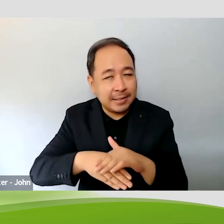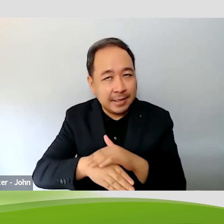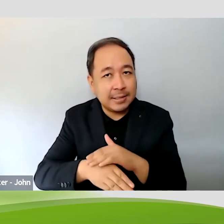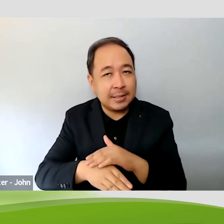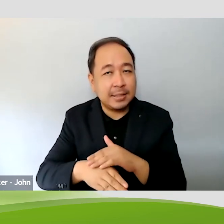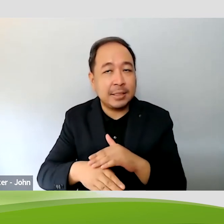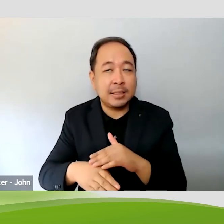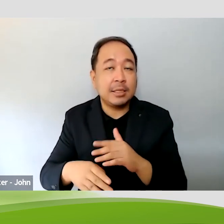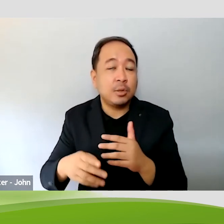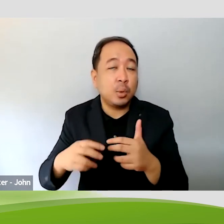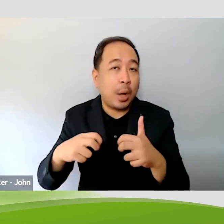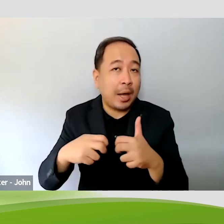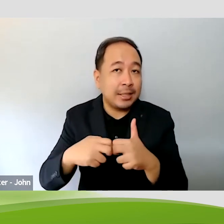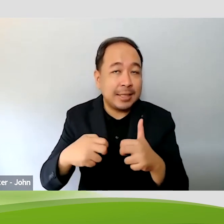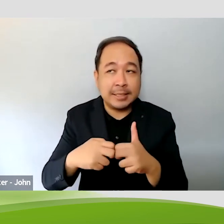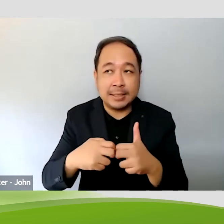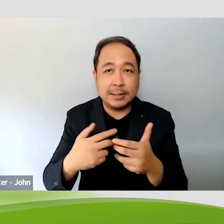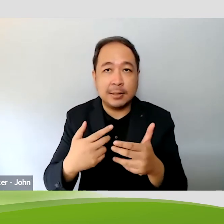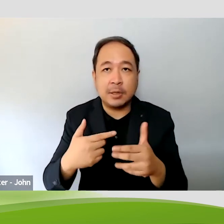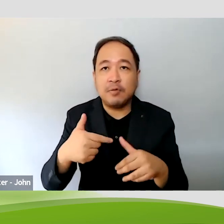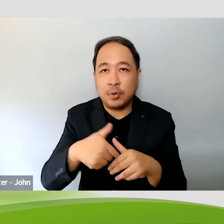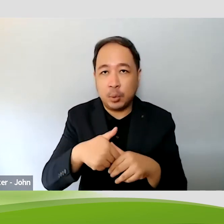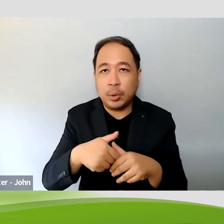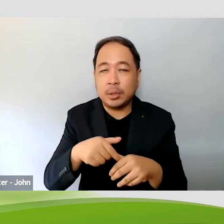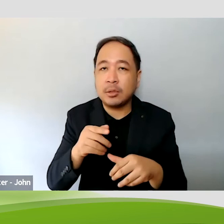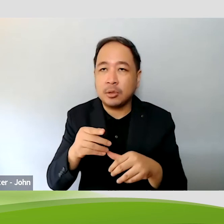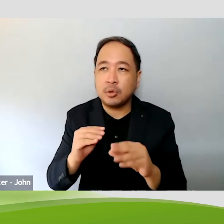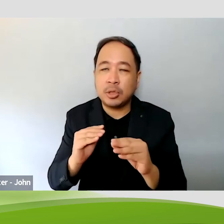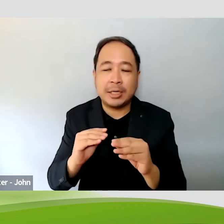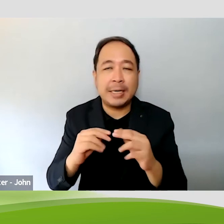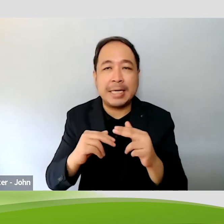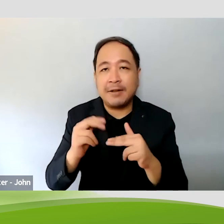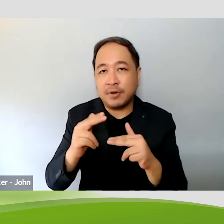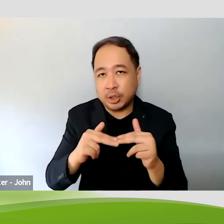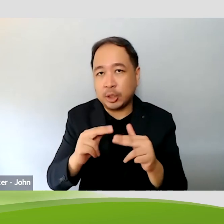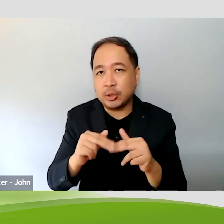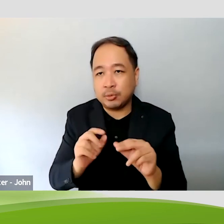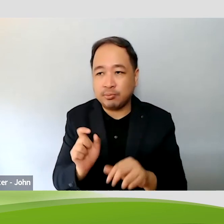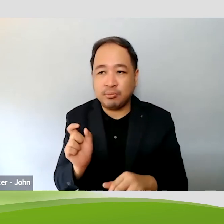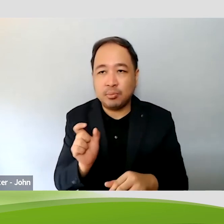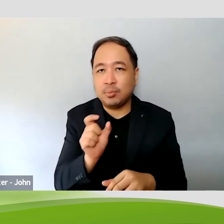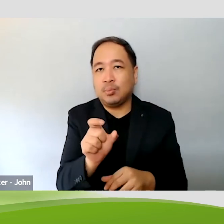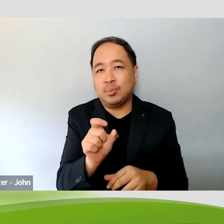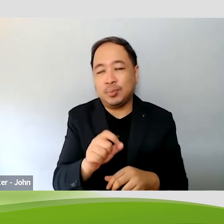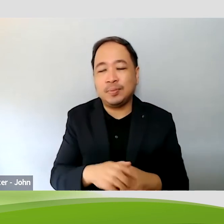energy and safe fuel before that word infrastructure. Thank you.